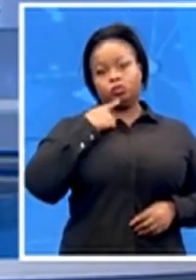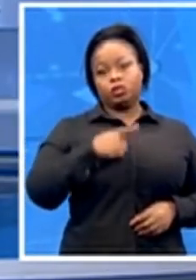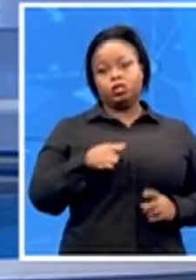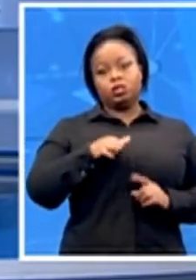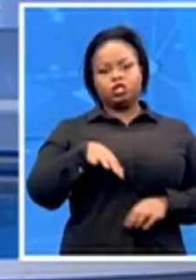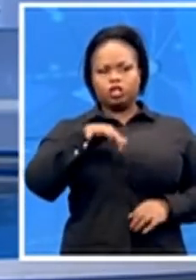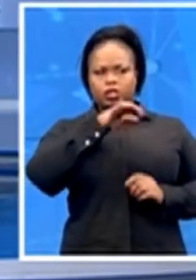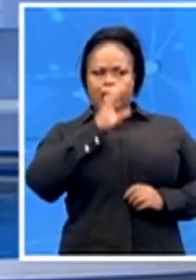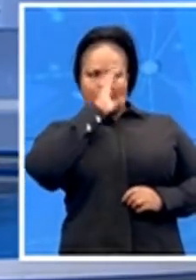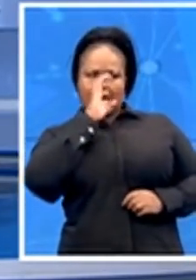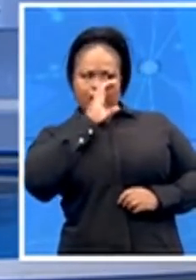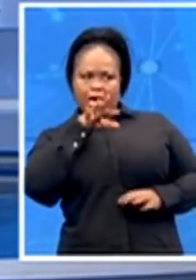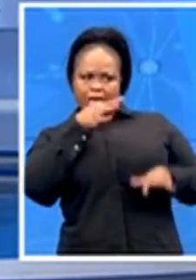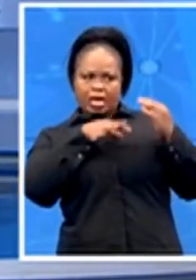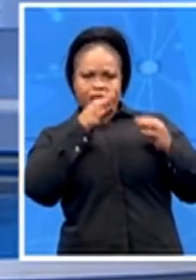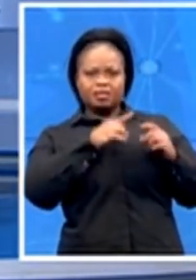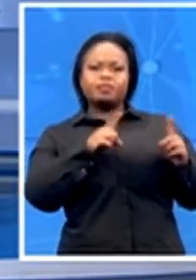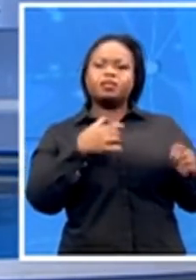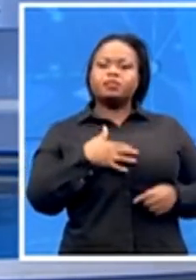what should the police have done?